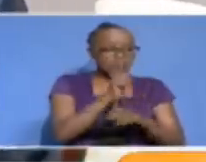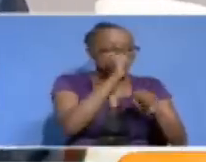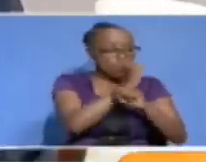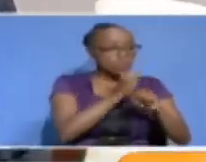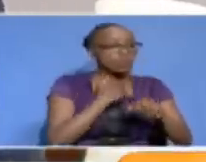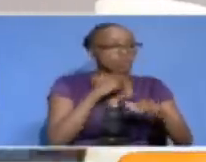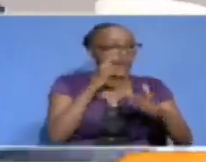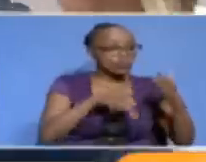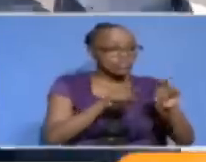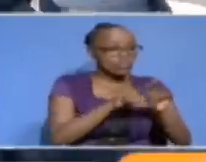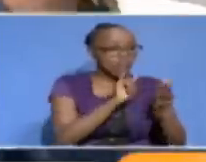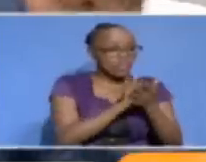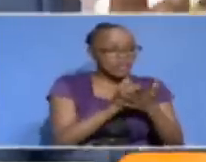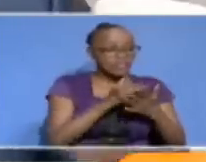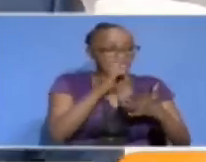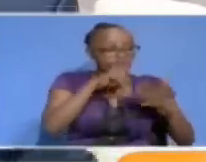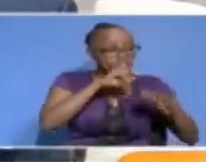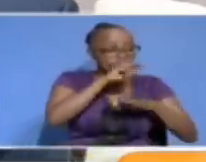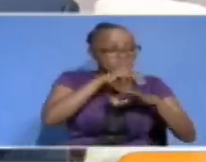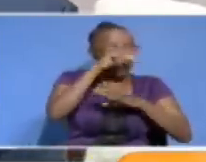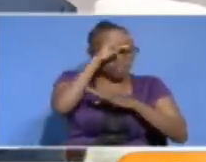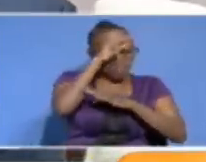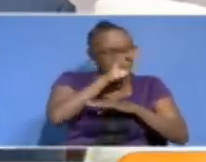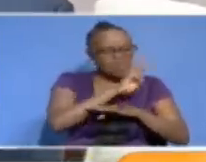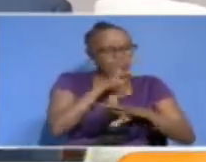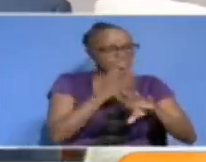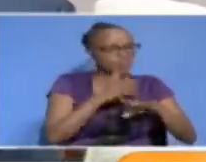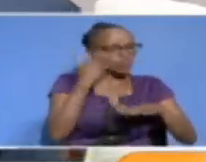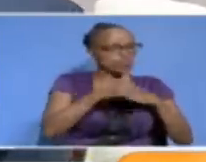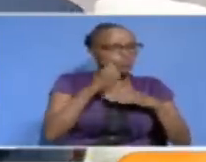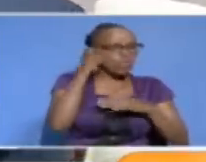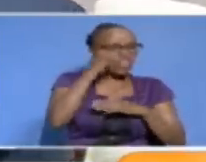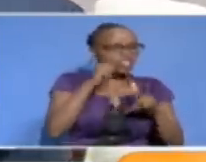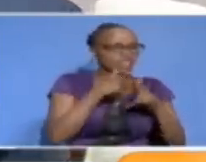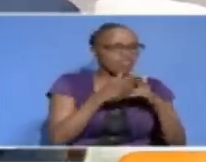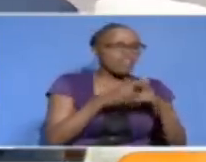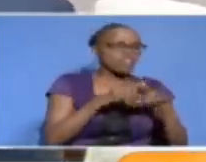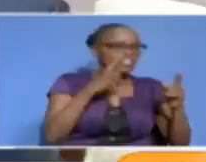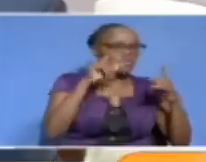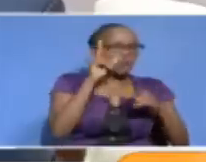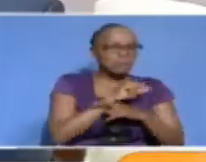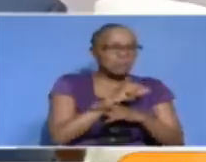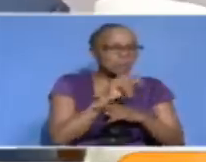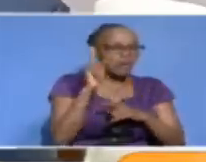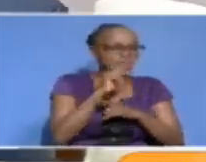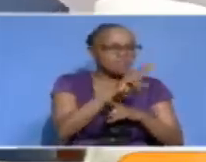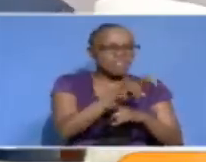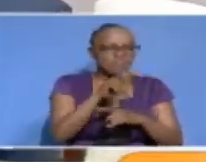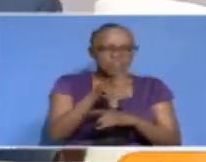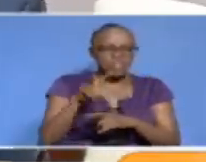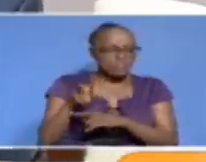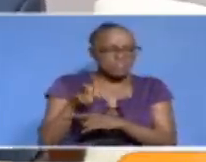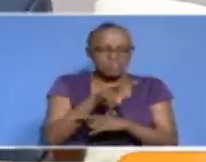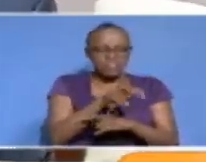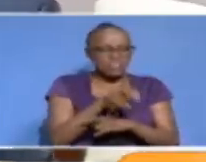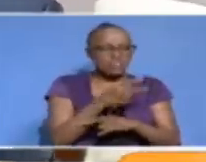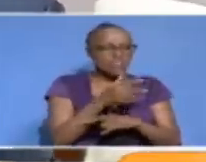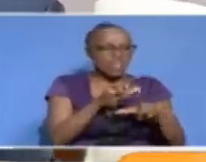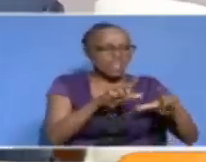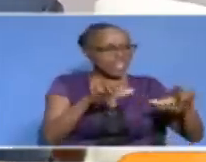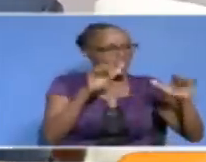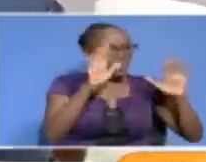anataka. Vile national government anataka. Waititu waache siasa mingi. Kule ashapikwa na kabogo, ameiba mashamba za mawido, Kiambu